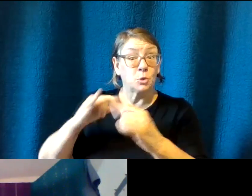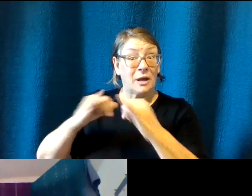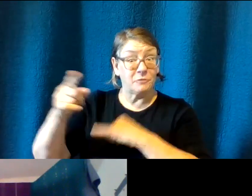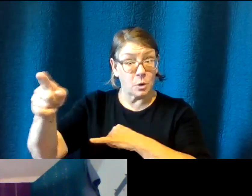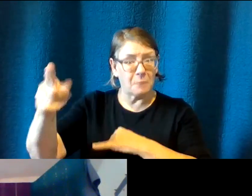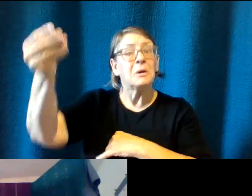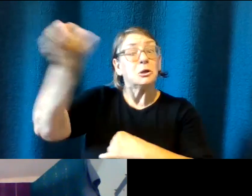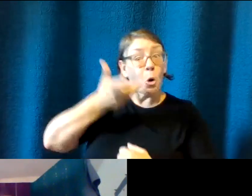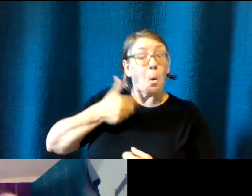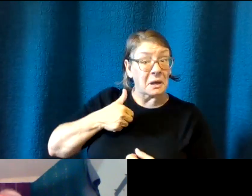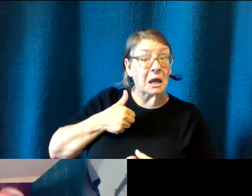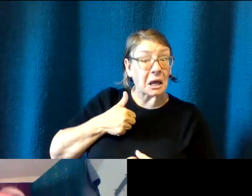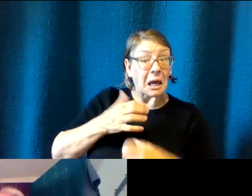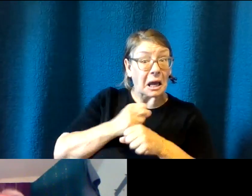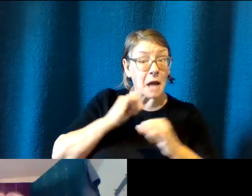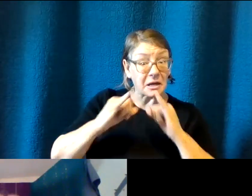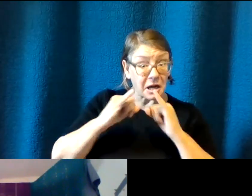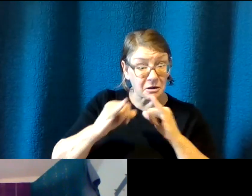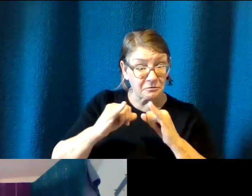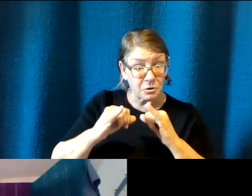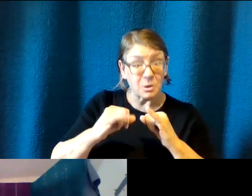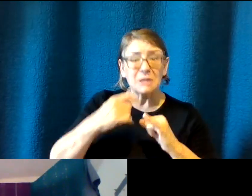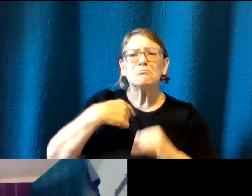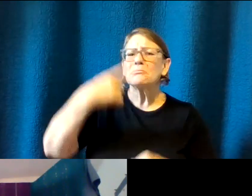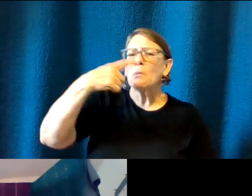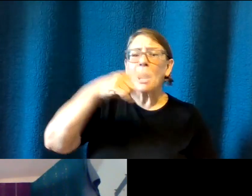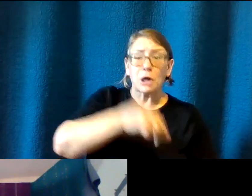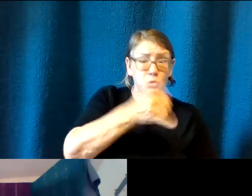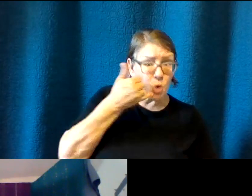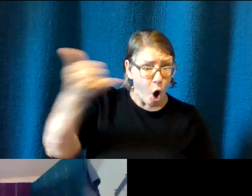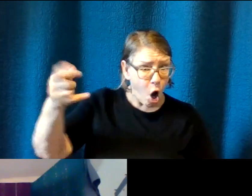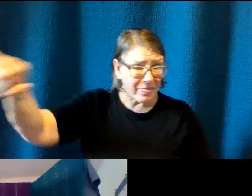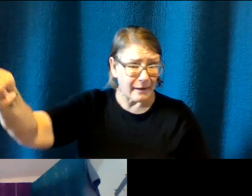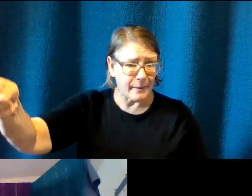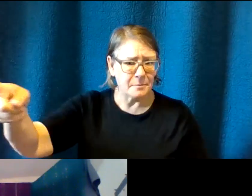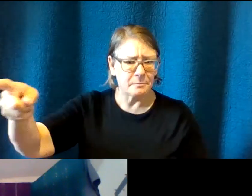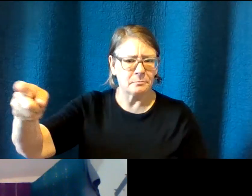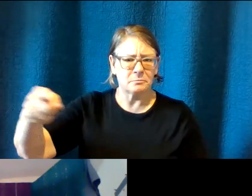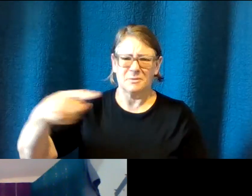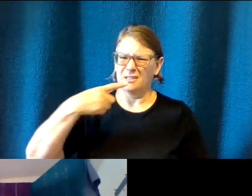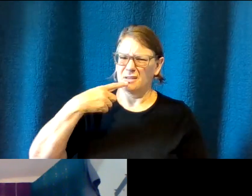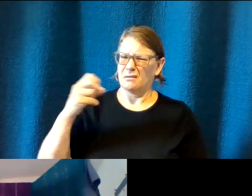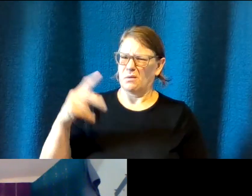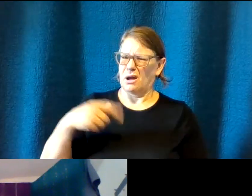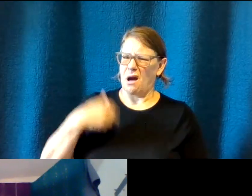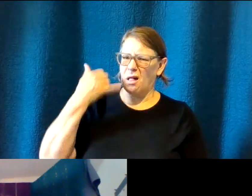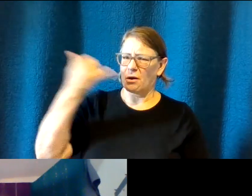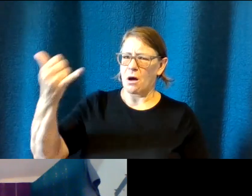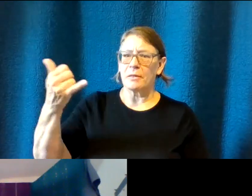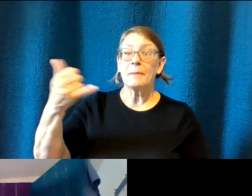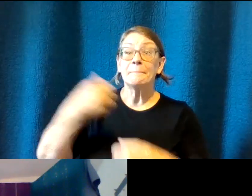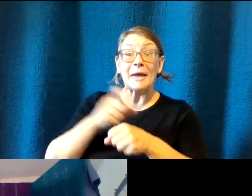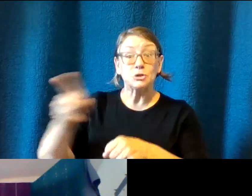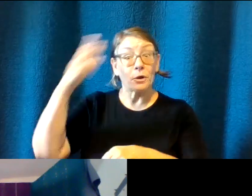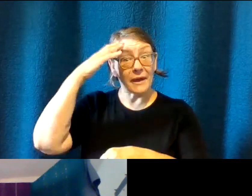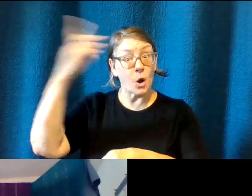let me know. He said, could you call them? And I said, okay. And he said, you know, make sure they know